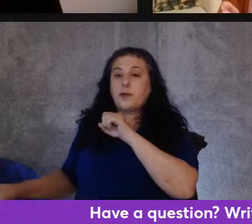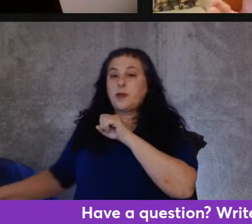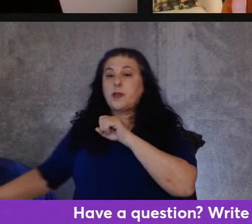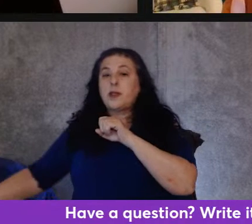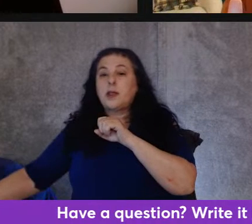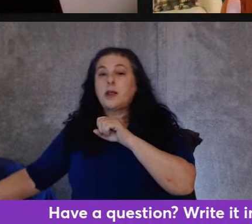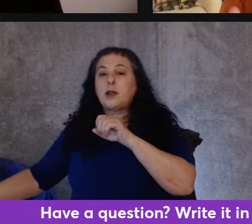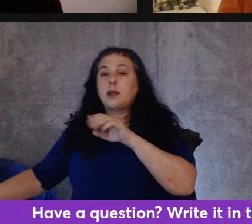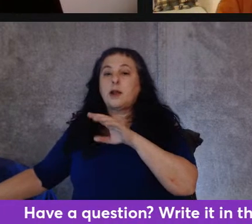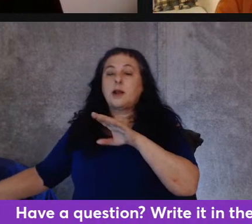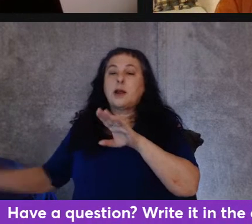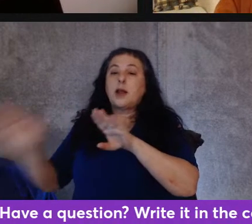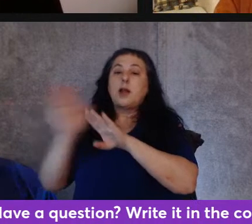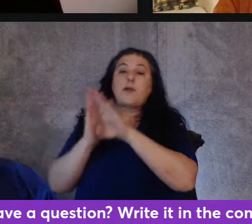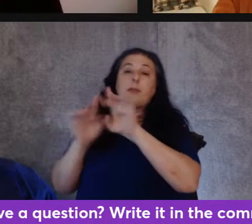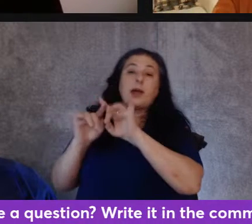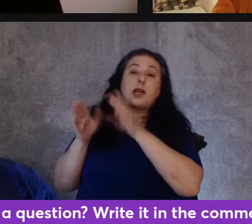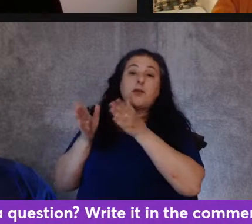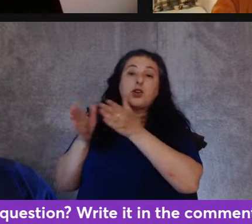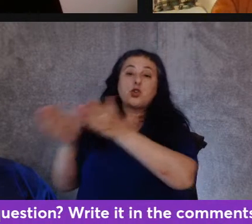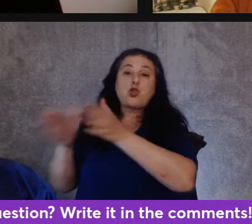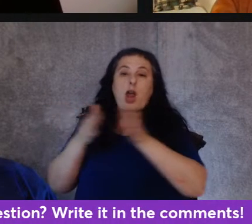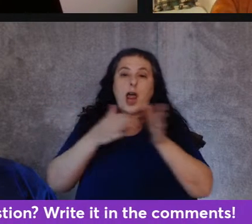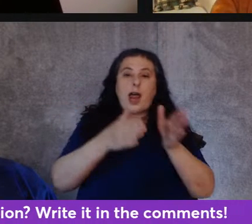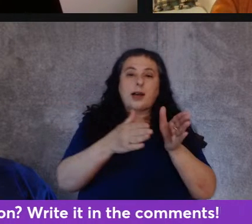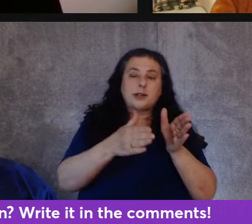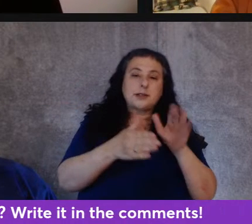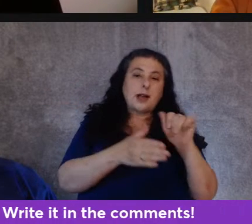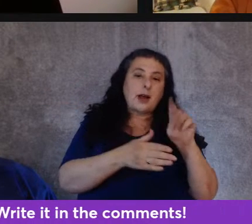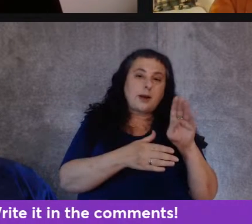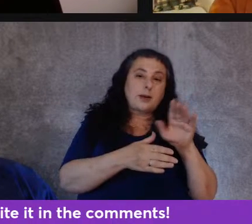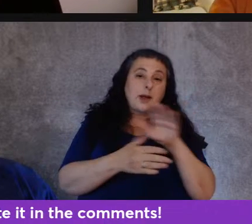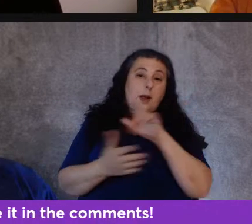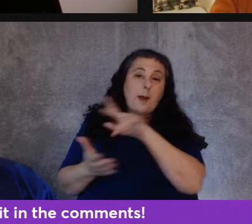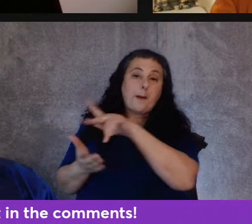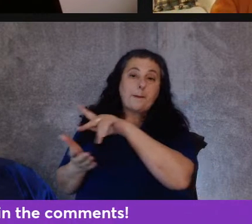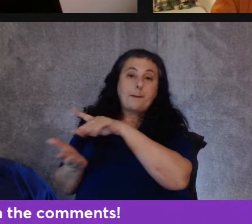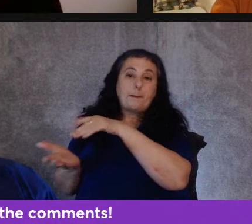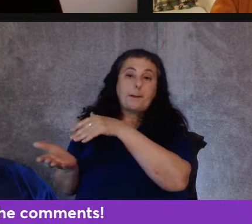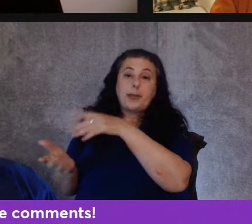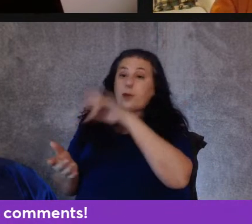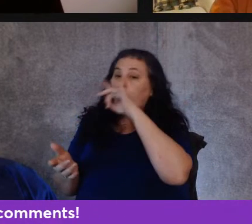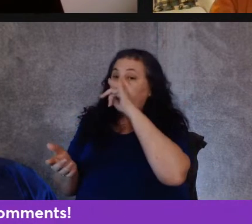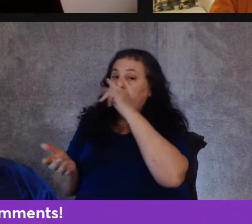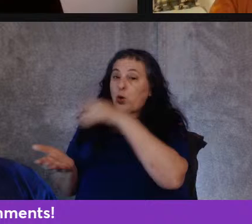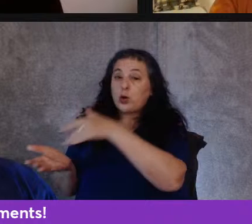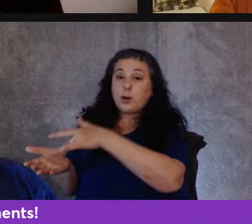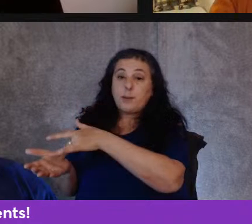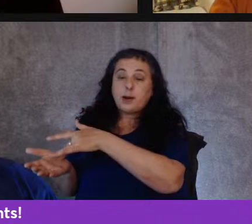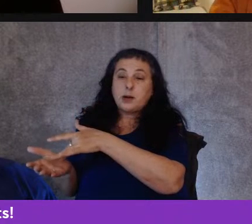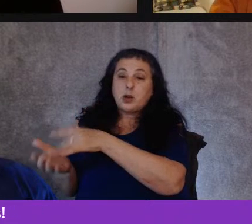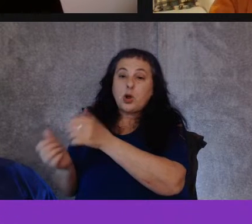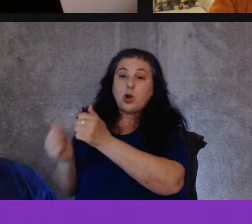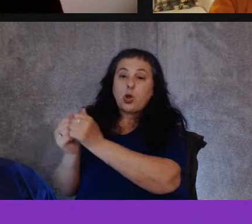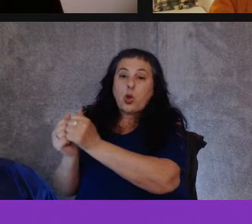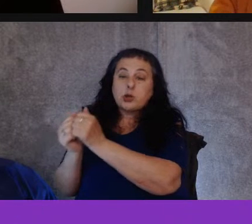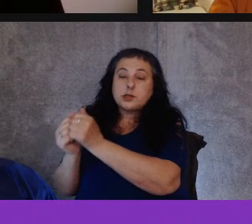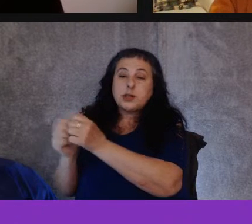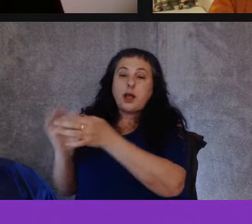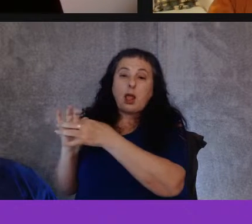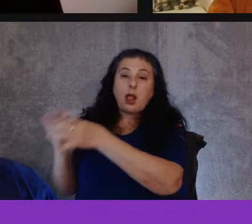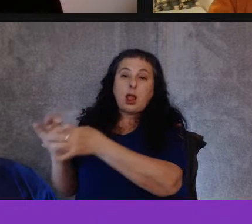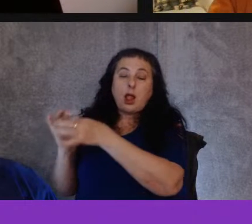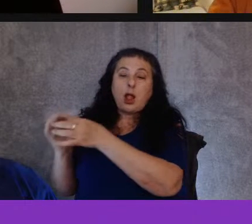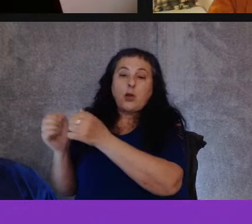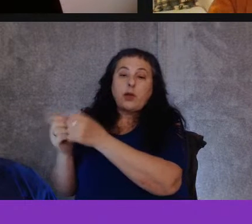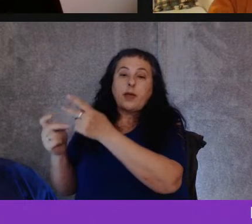slightly different track. And so pediatric medicine was always really closely aligned with these